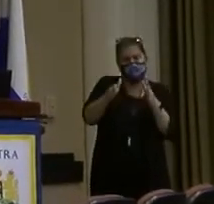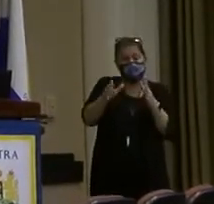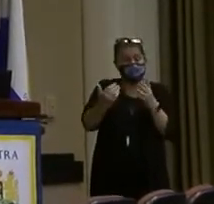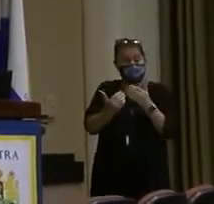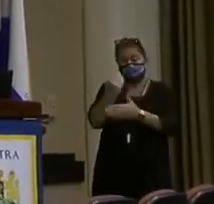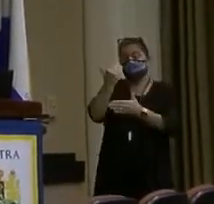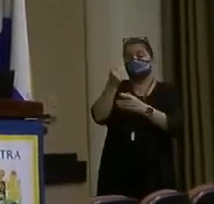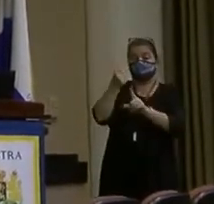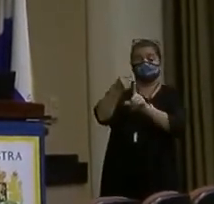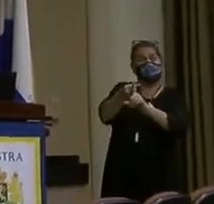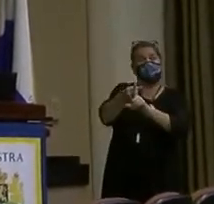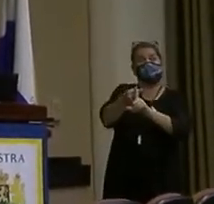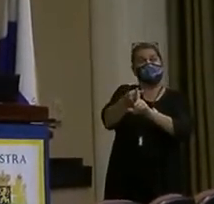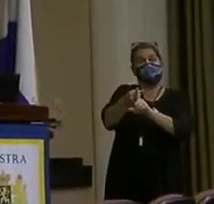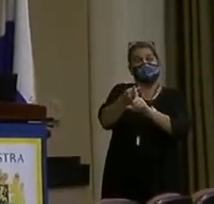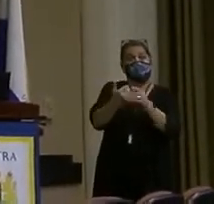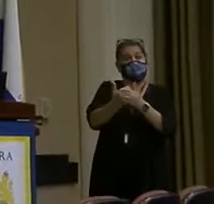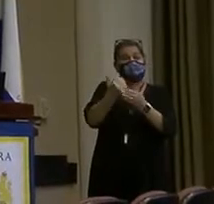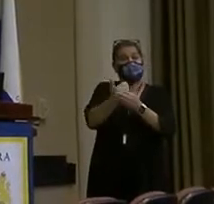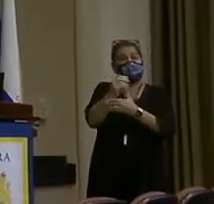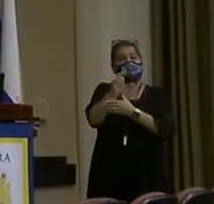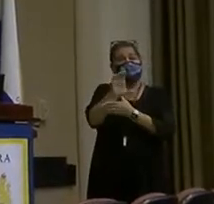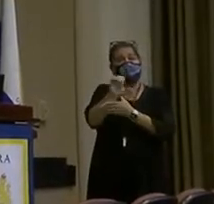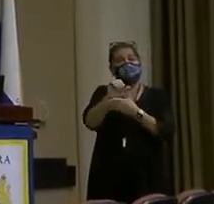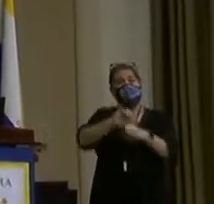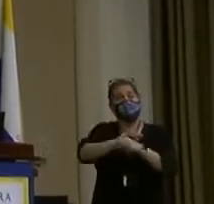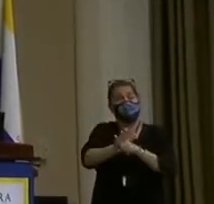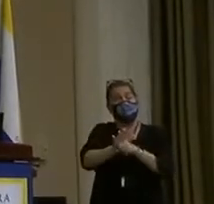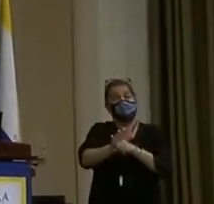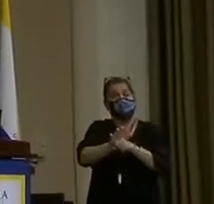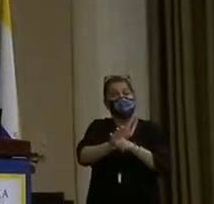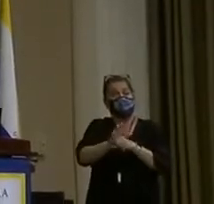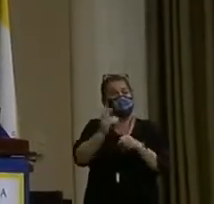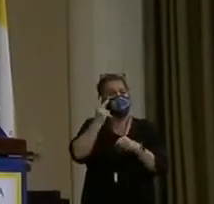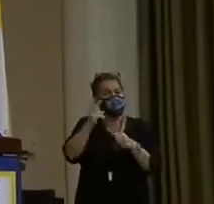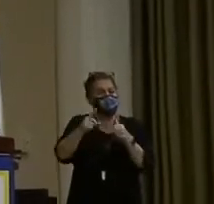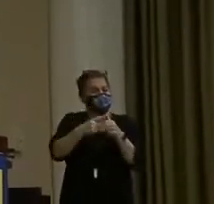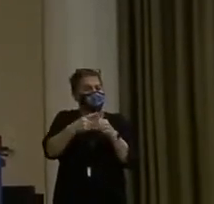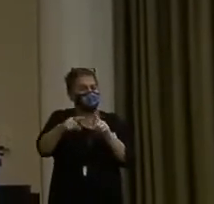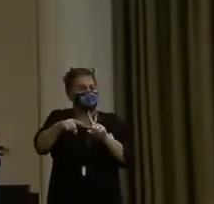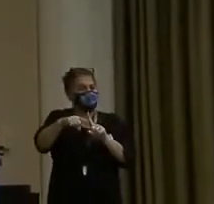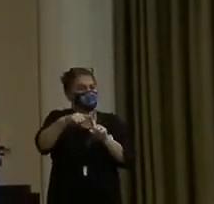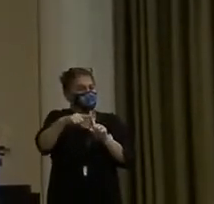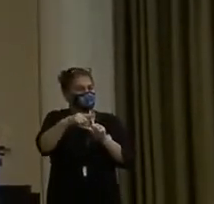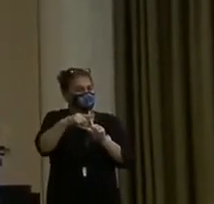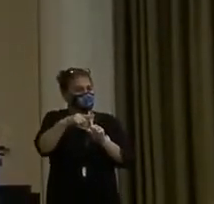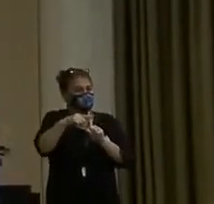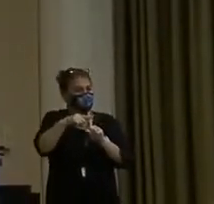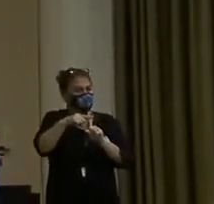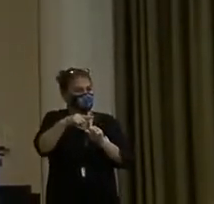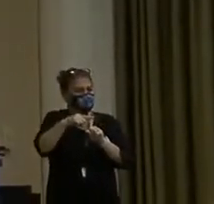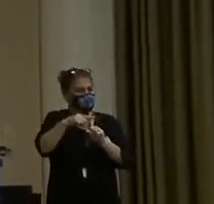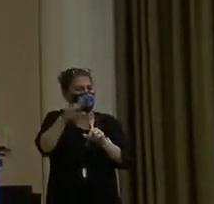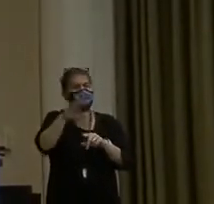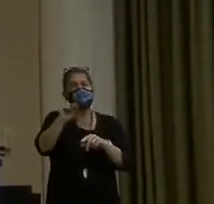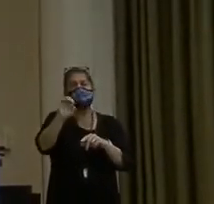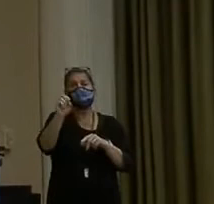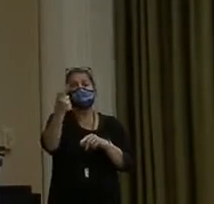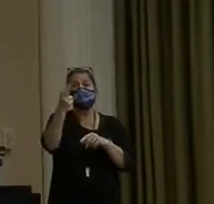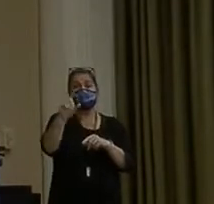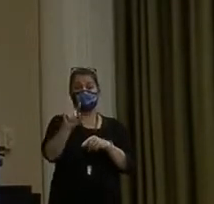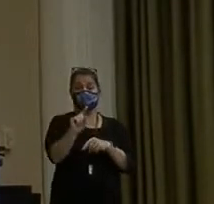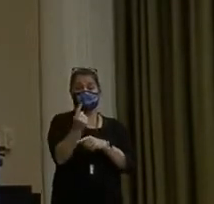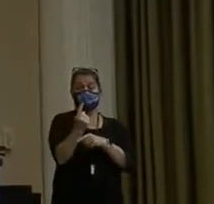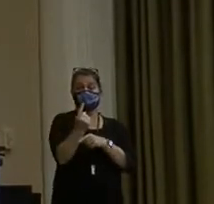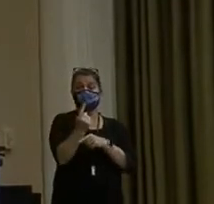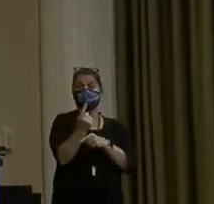virus called the coronavirus. And we saw the first positive case in New York on March 1st. And back